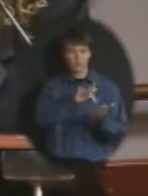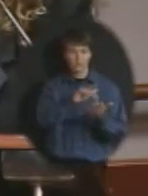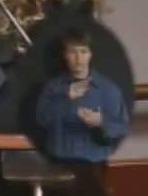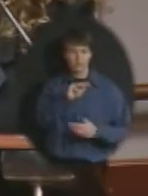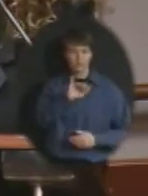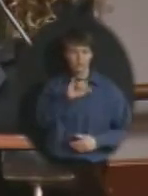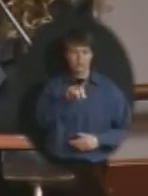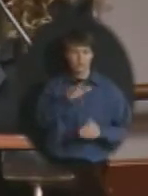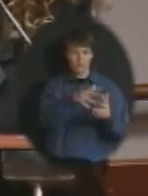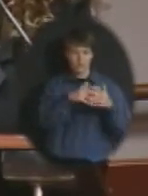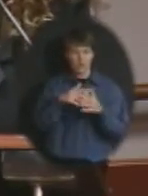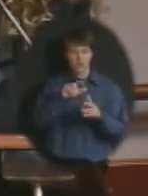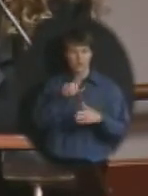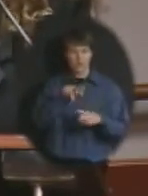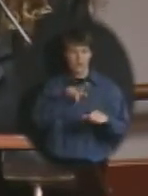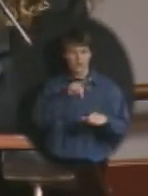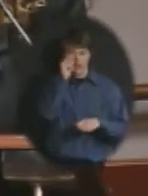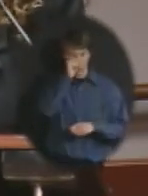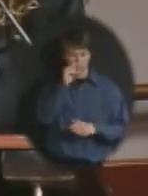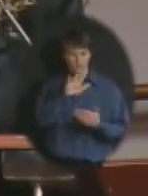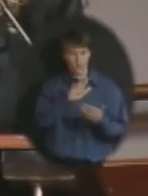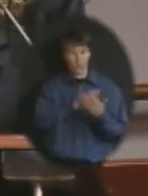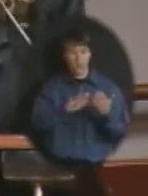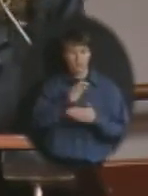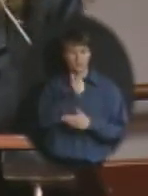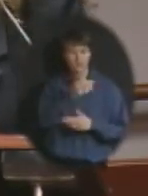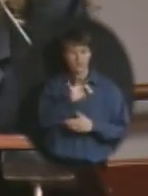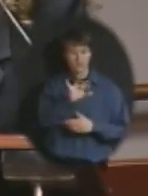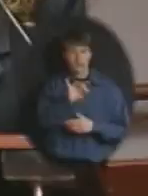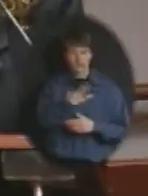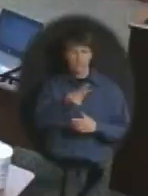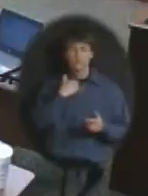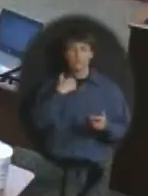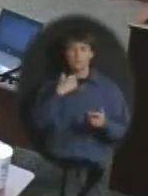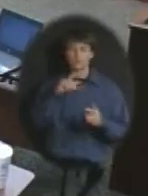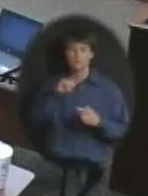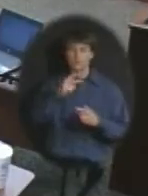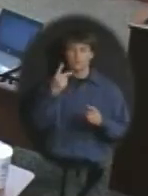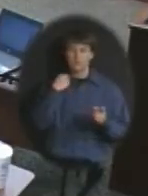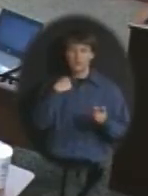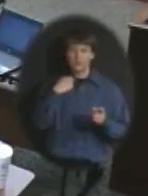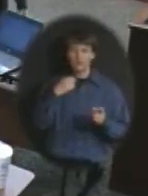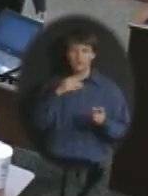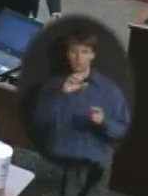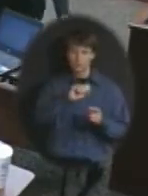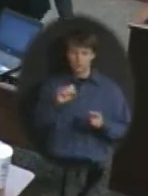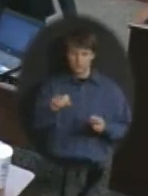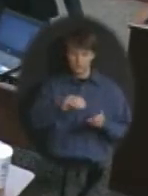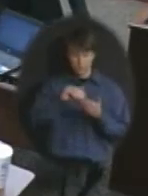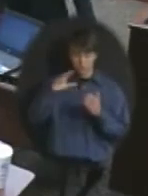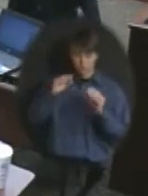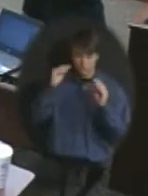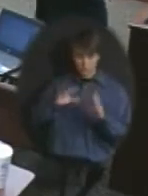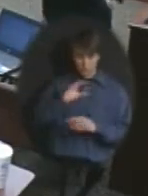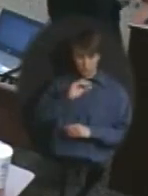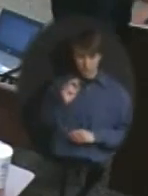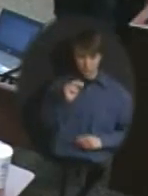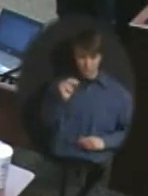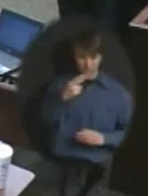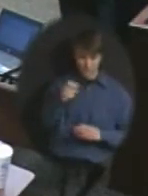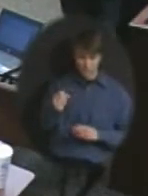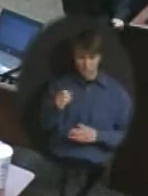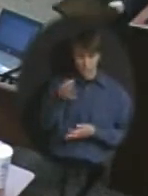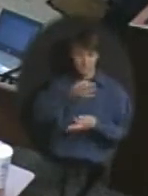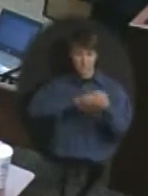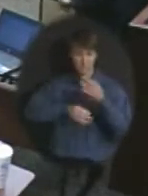in 1993 with a degree in secondary education and social studies. He was a student teacher at Olathe North High School and a substitute teacher